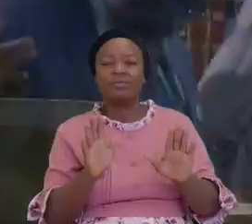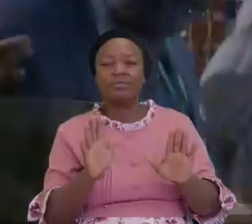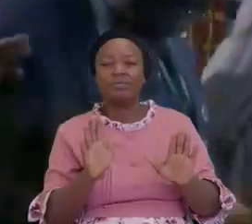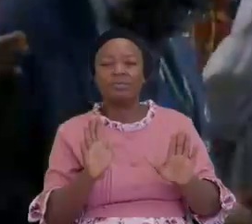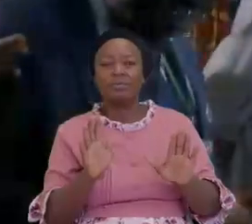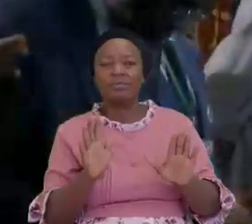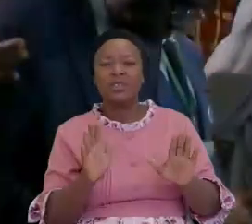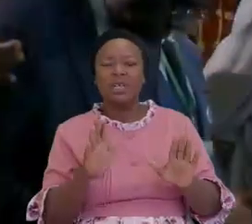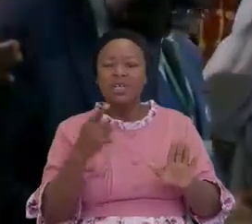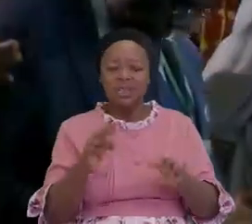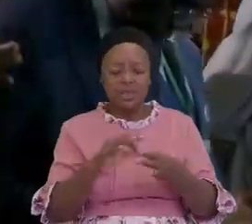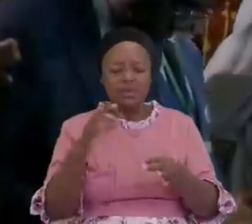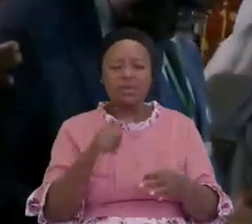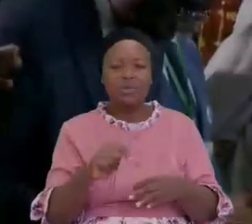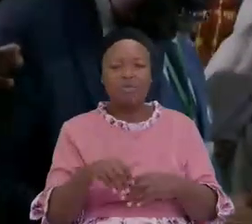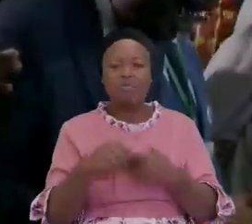the spirit of timidity.